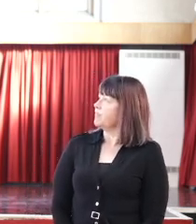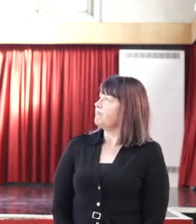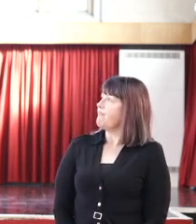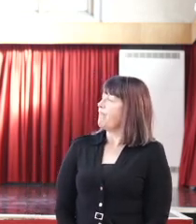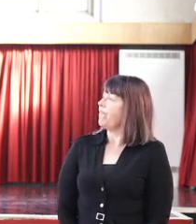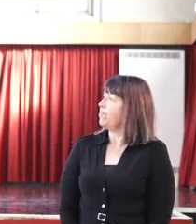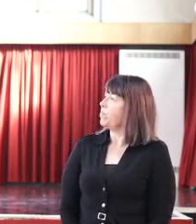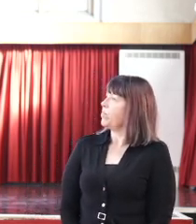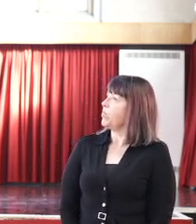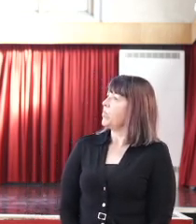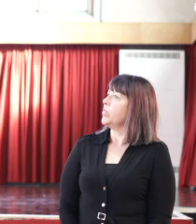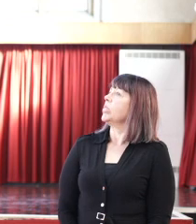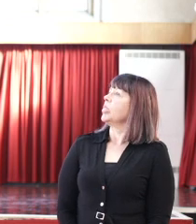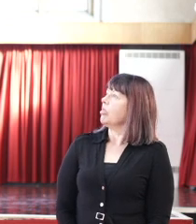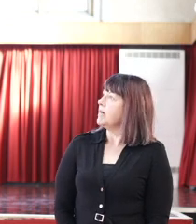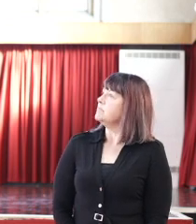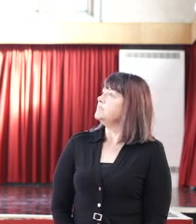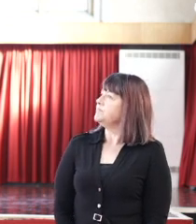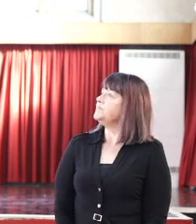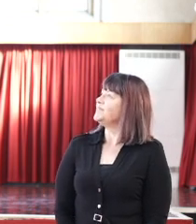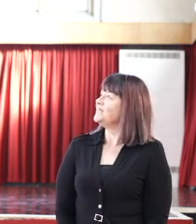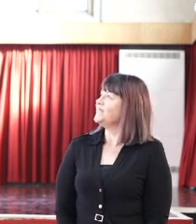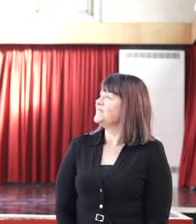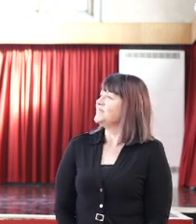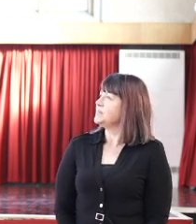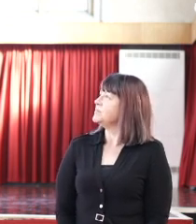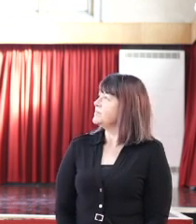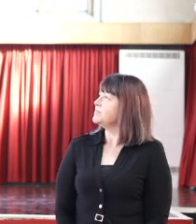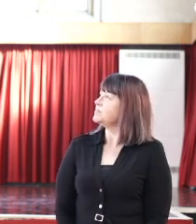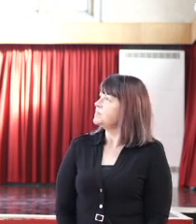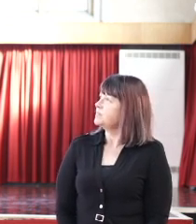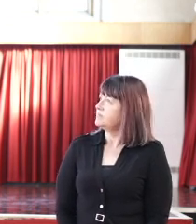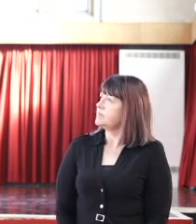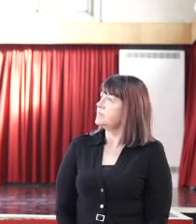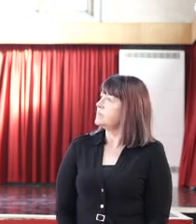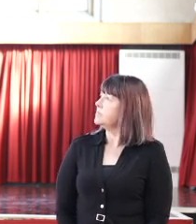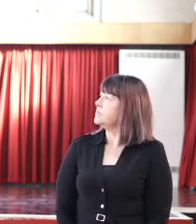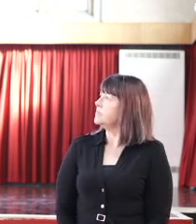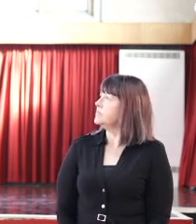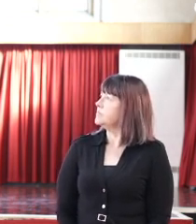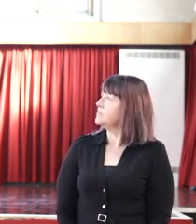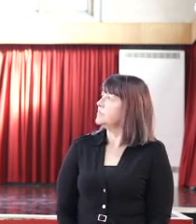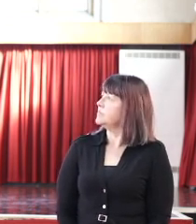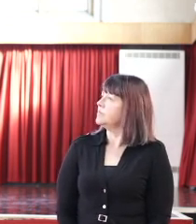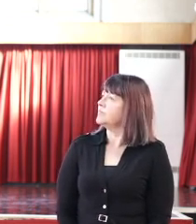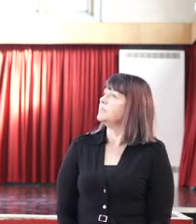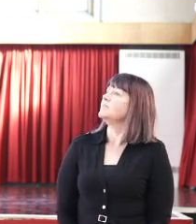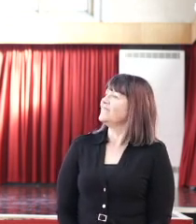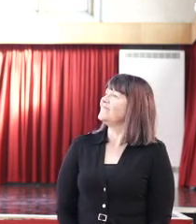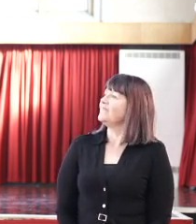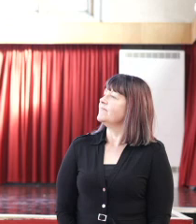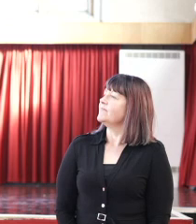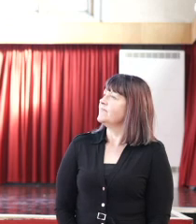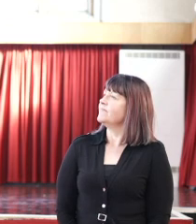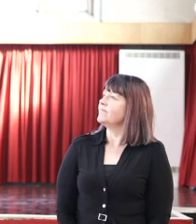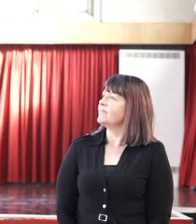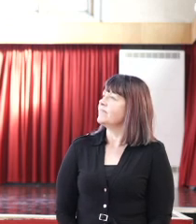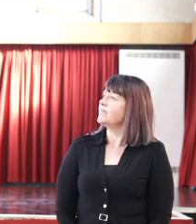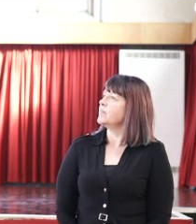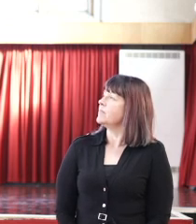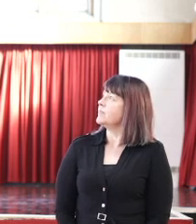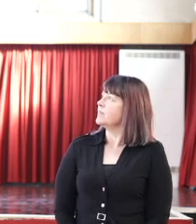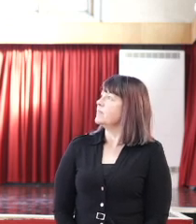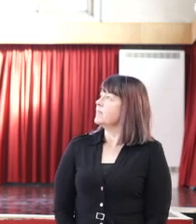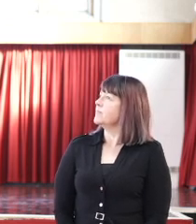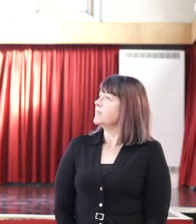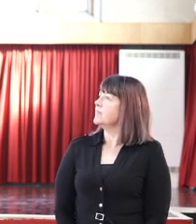well. We like to party, that's something we definitely like. Can you move down to the next slide, please?